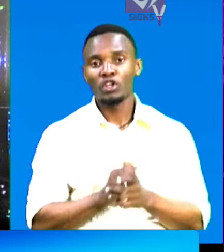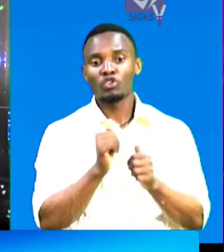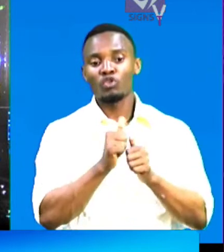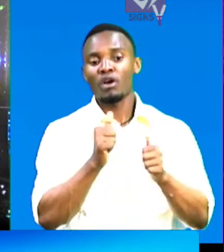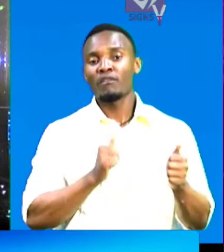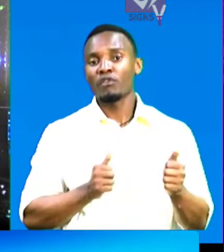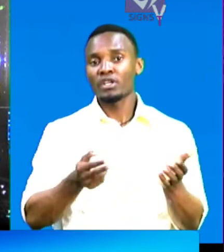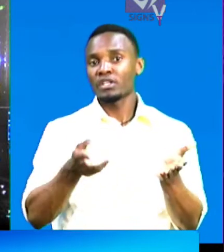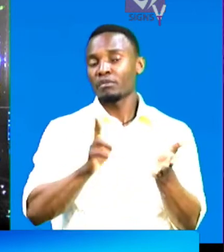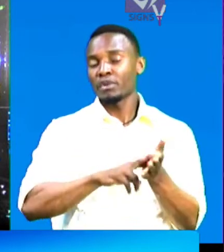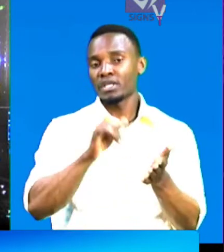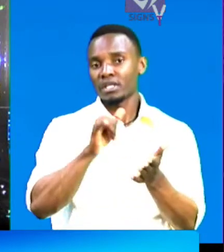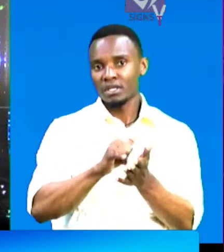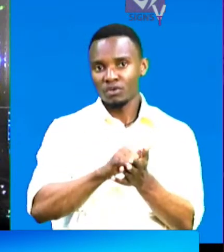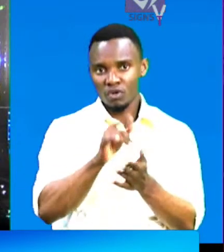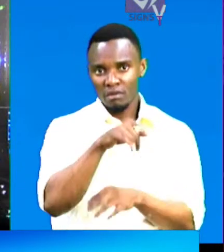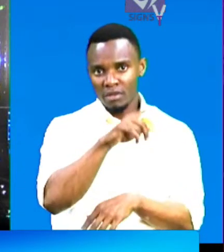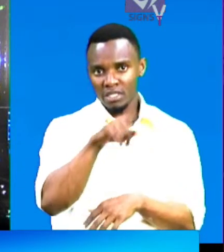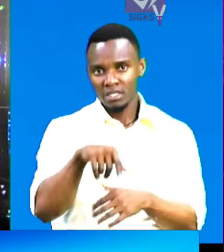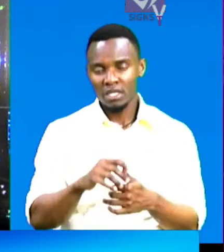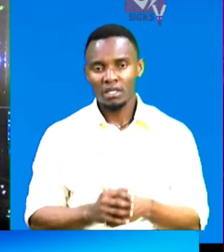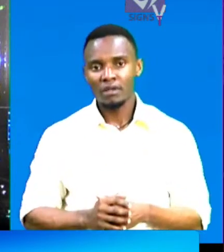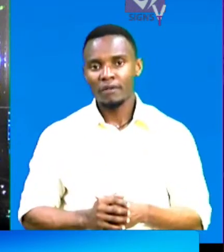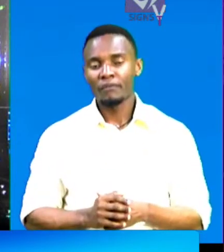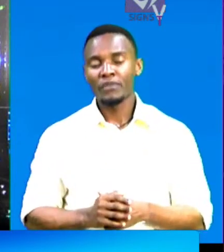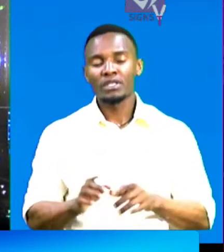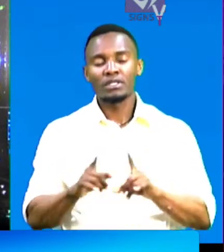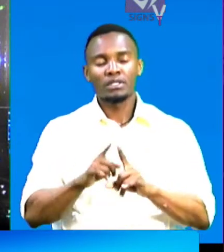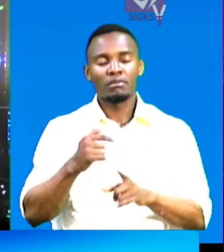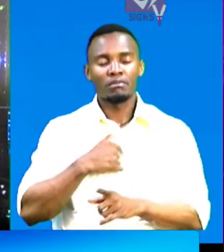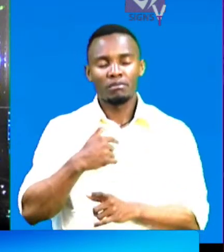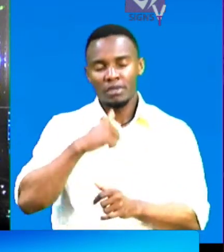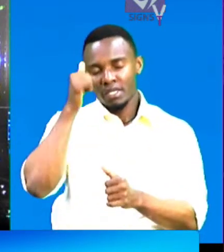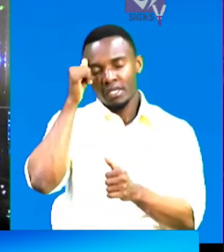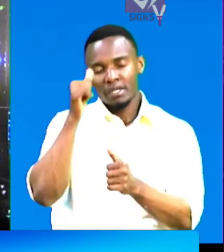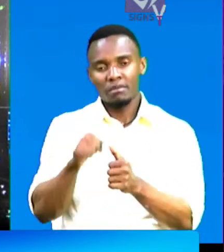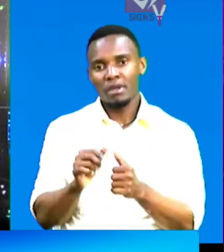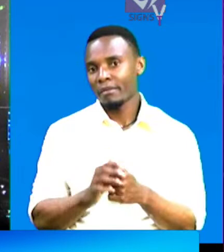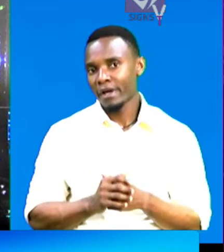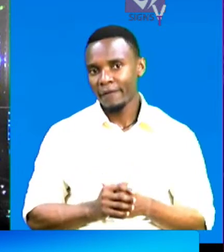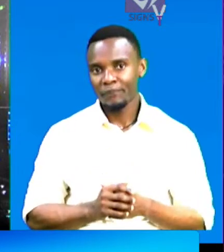repeat that mistake. And I remember